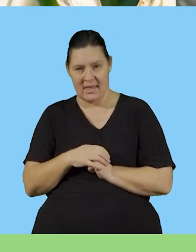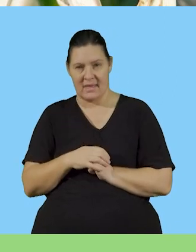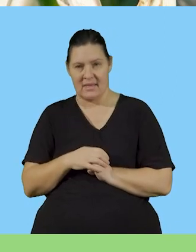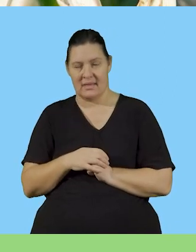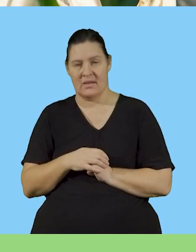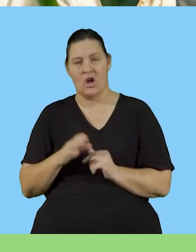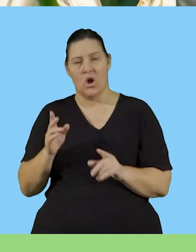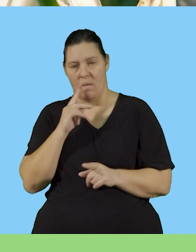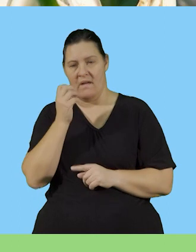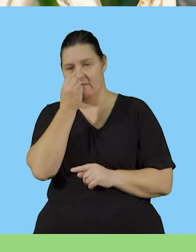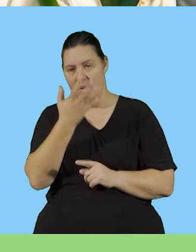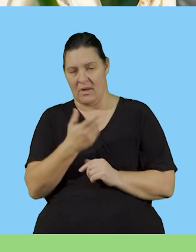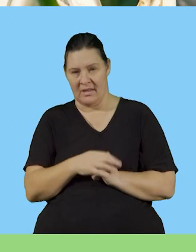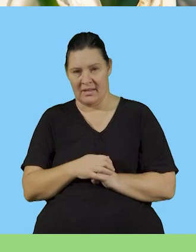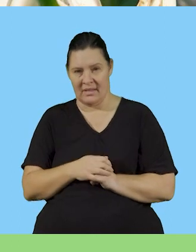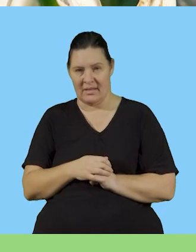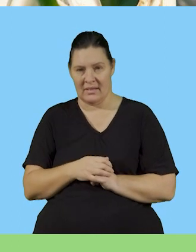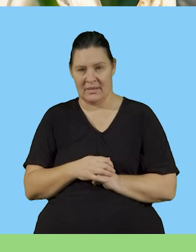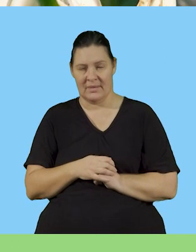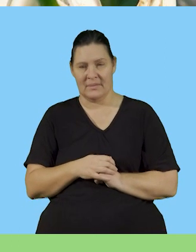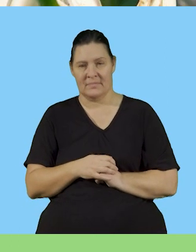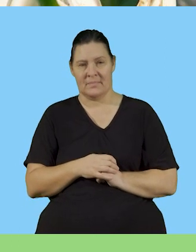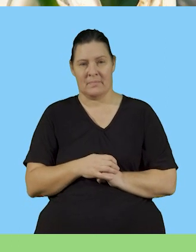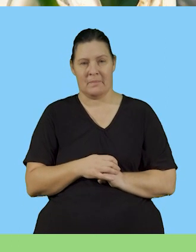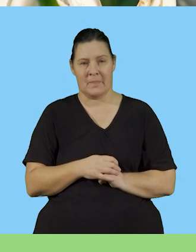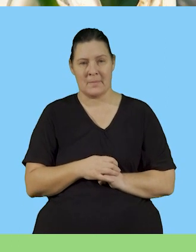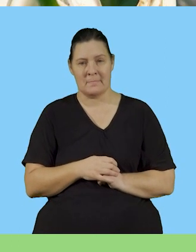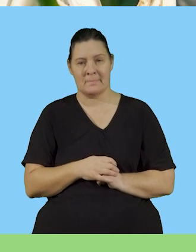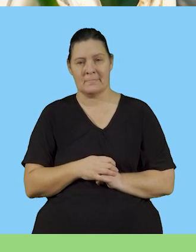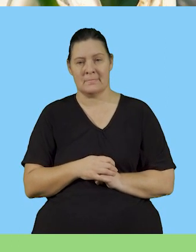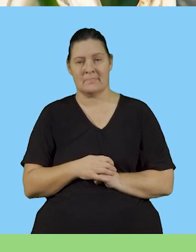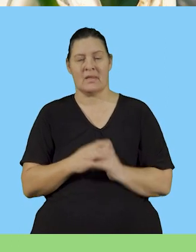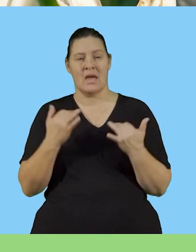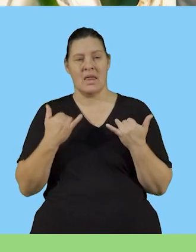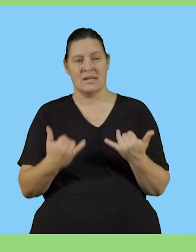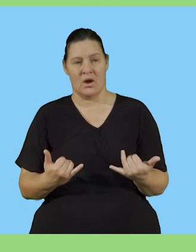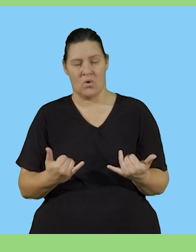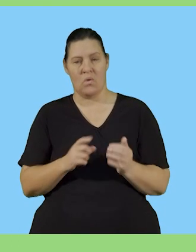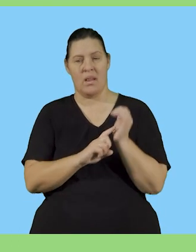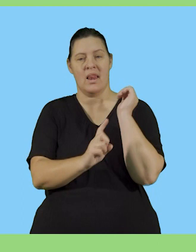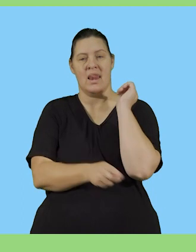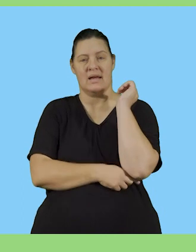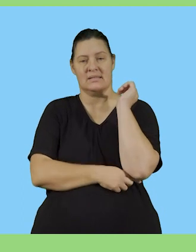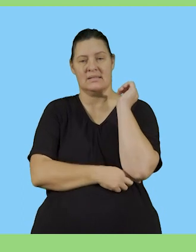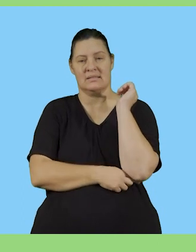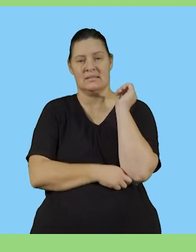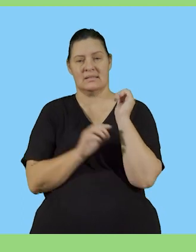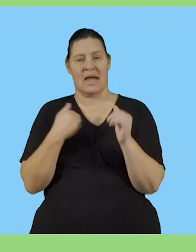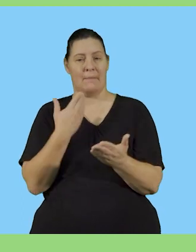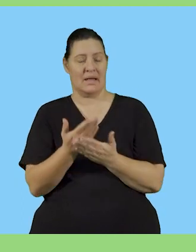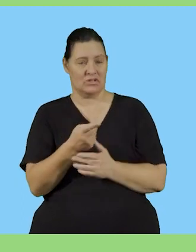here on the flower. So this is our flower and this is our bee. Now coming to our